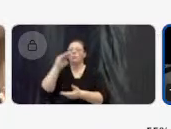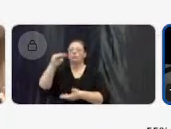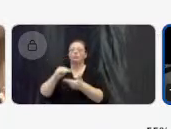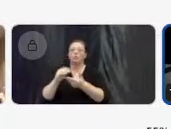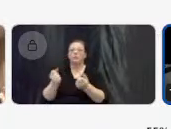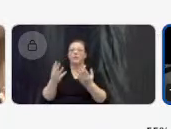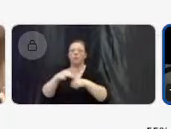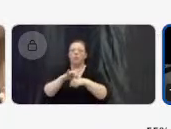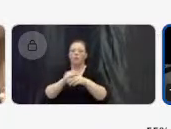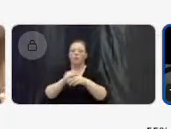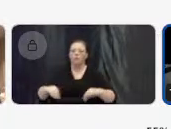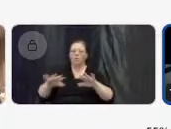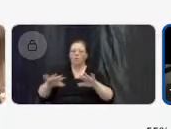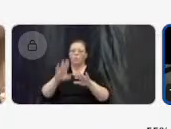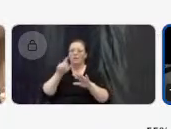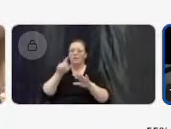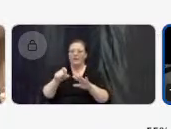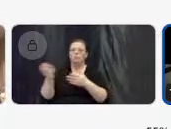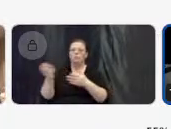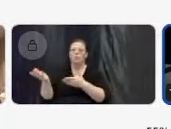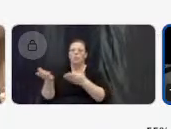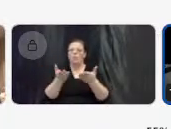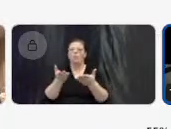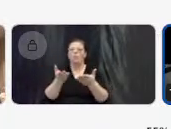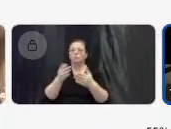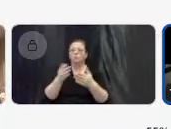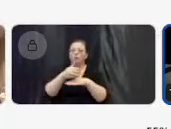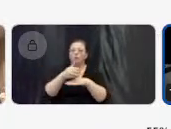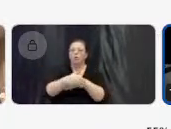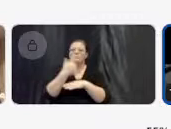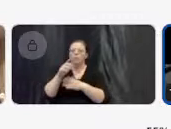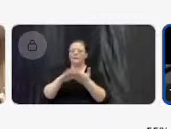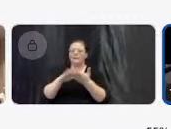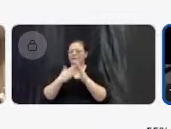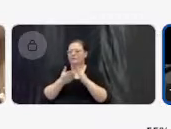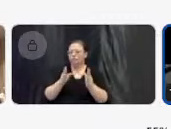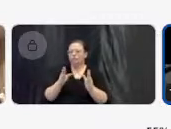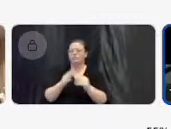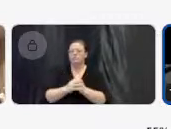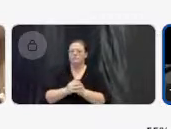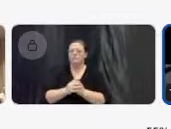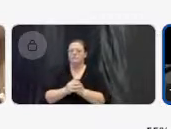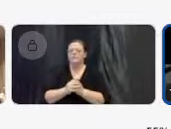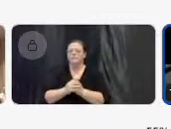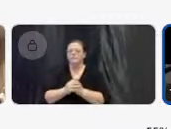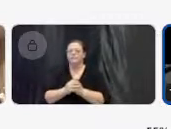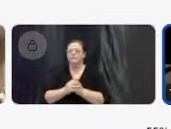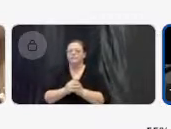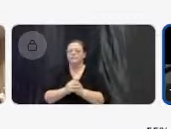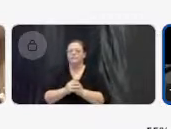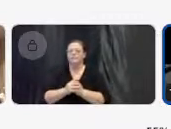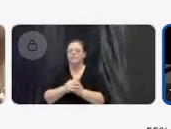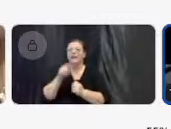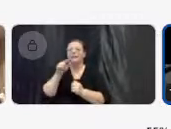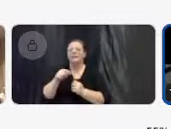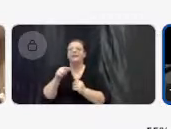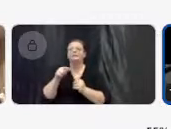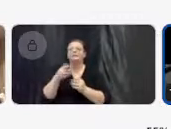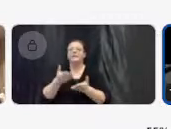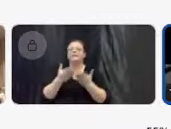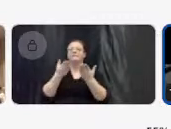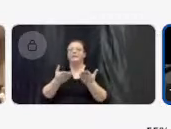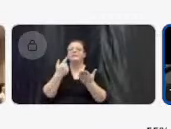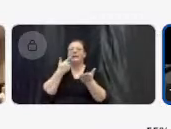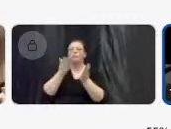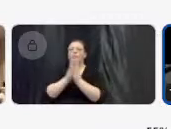and material that will have to be hauled across city streets. Staff supports this advanced grading variance